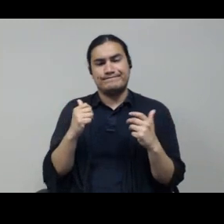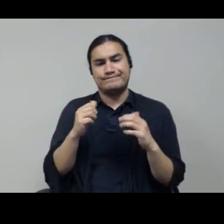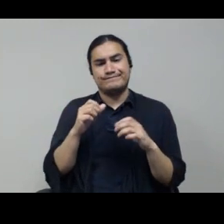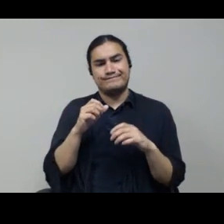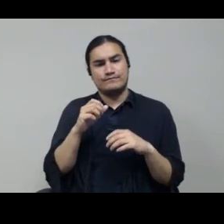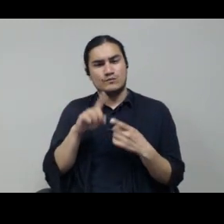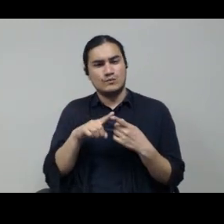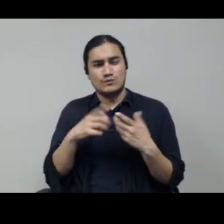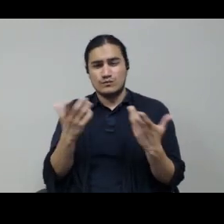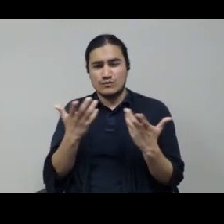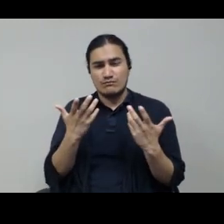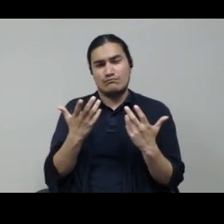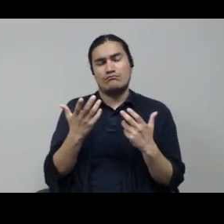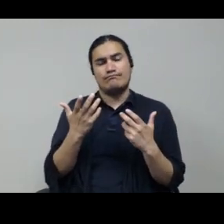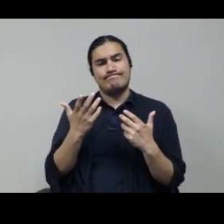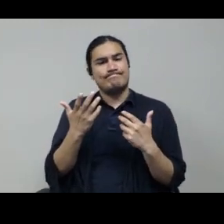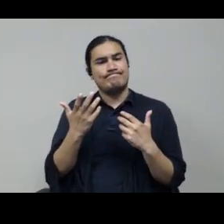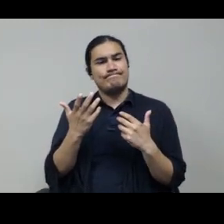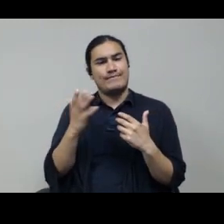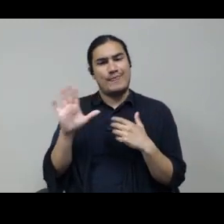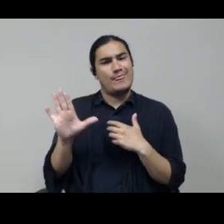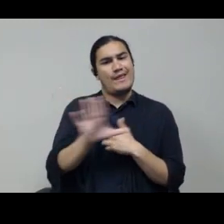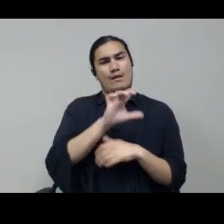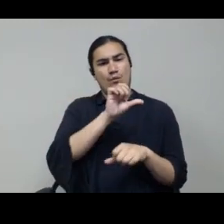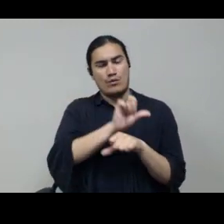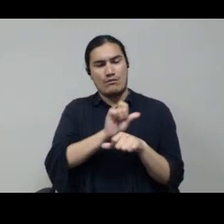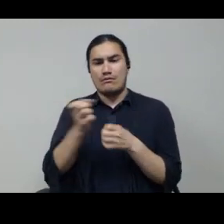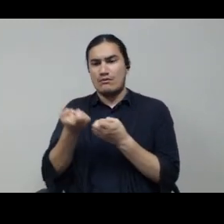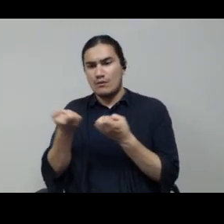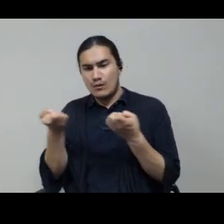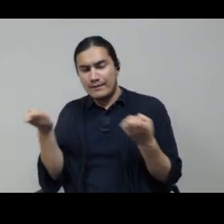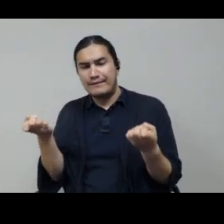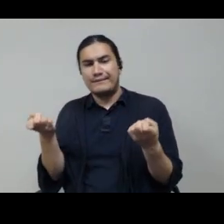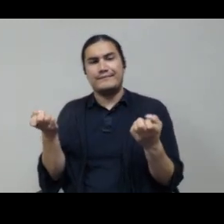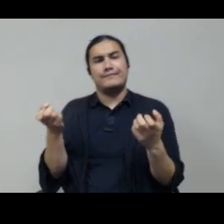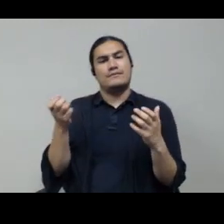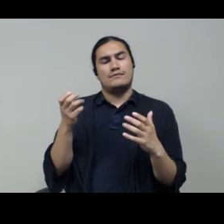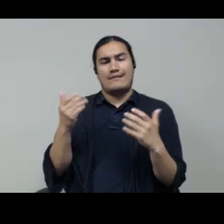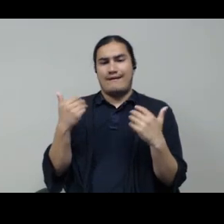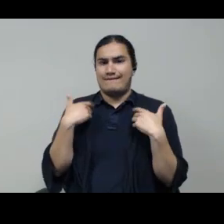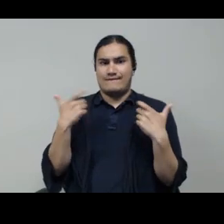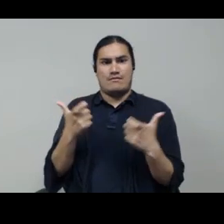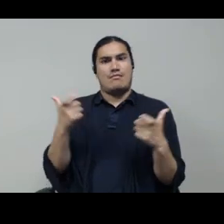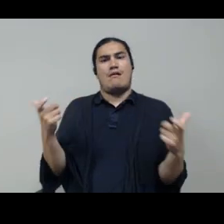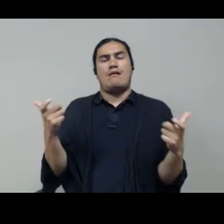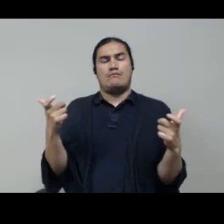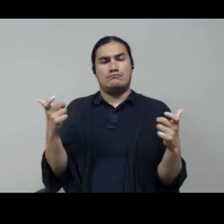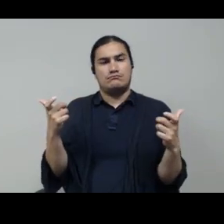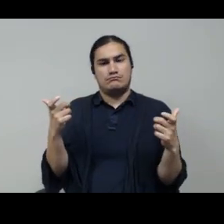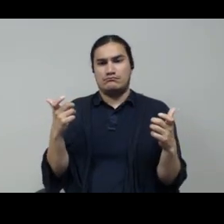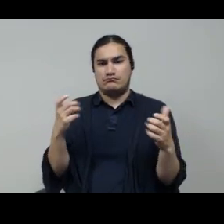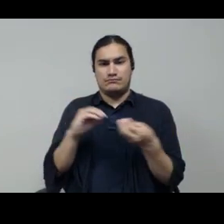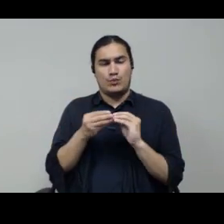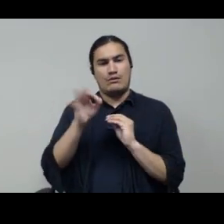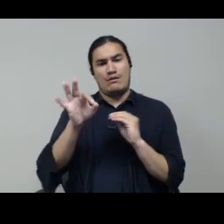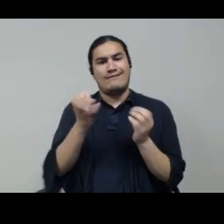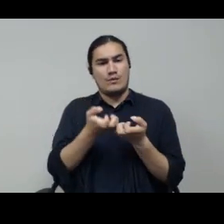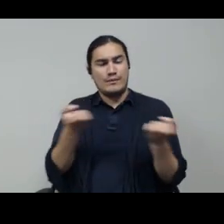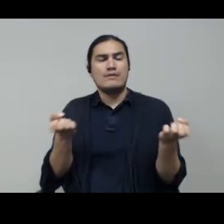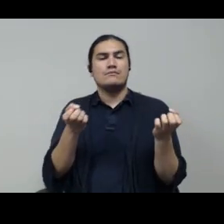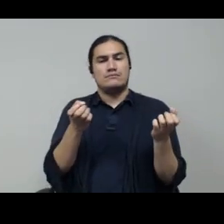turn over their own fleet of vehicles and equipment. They have a very large fleet, and they're working to find near